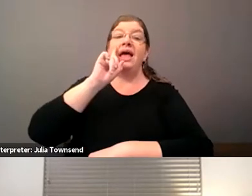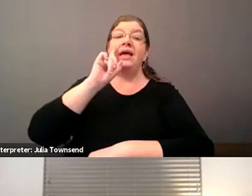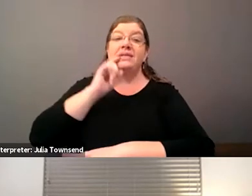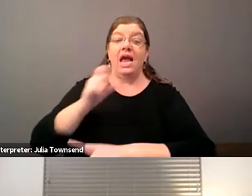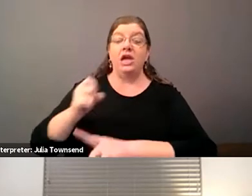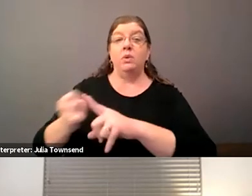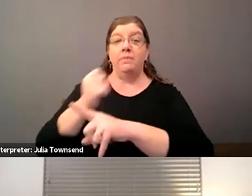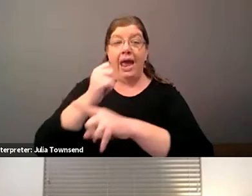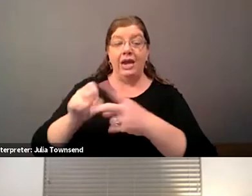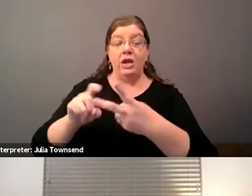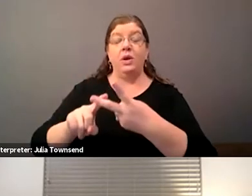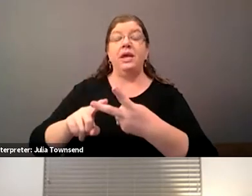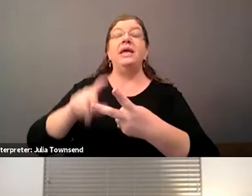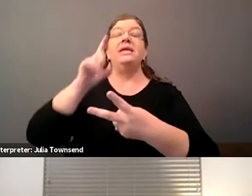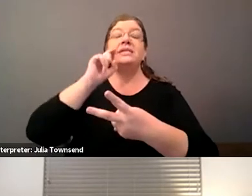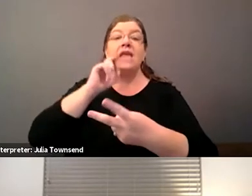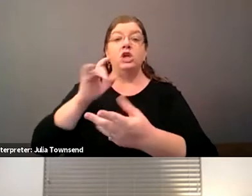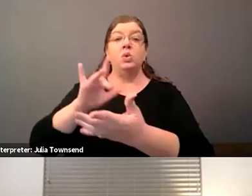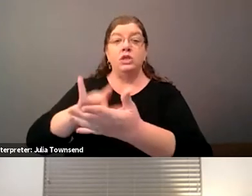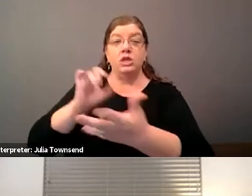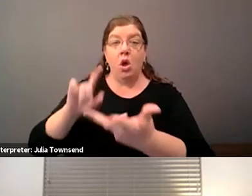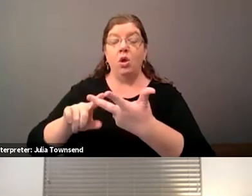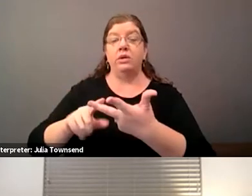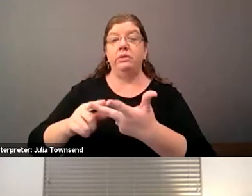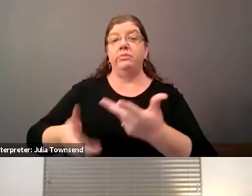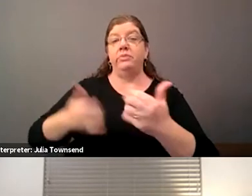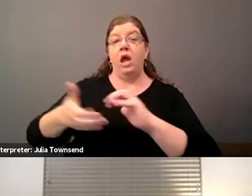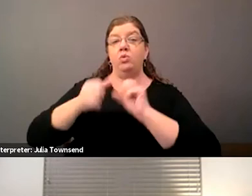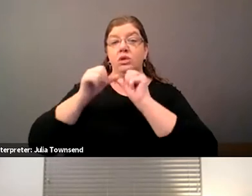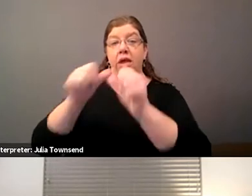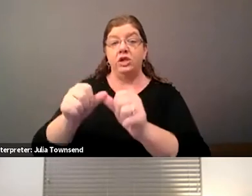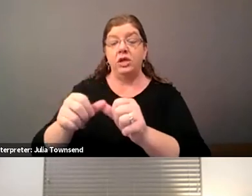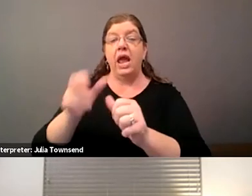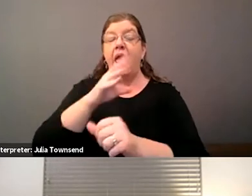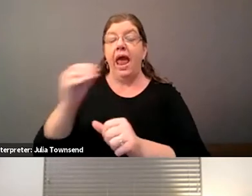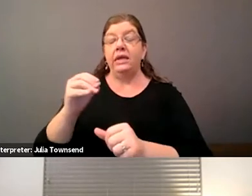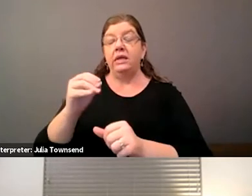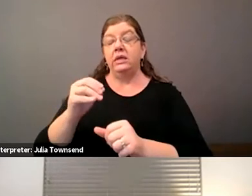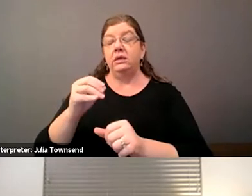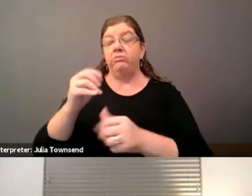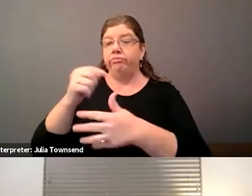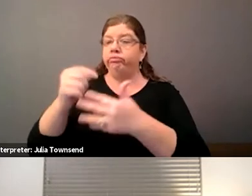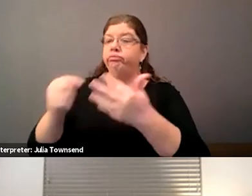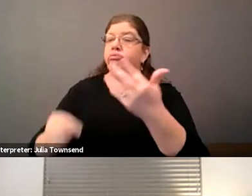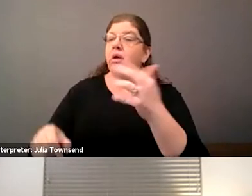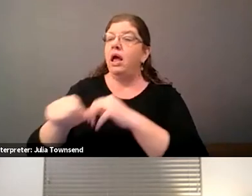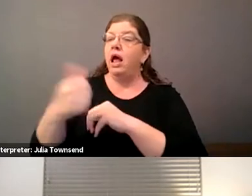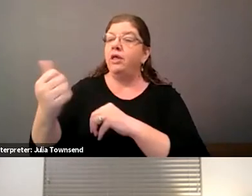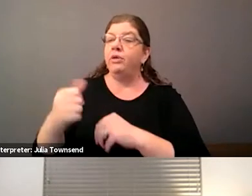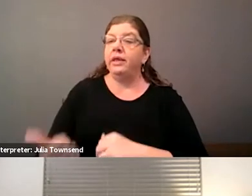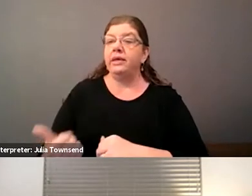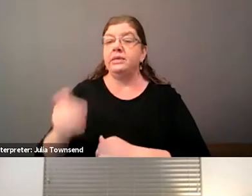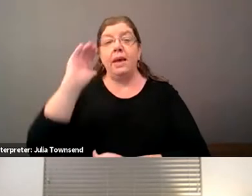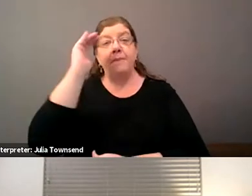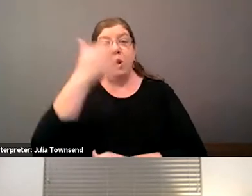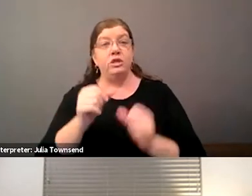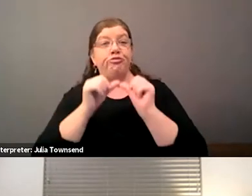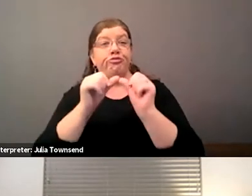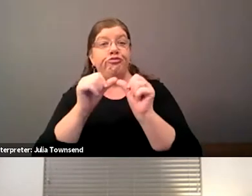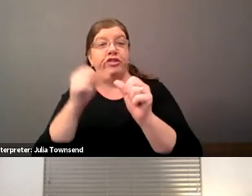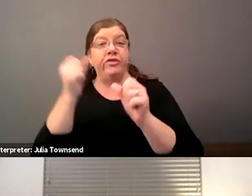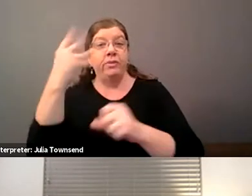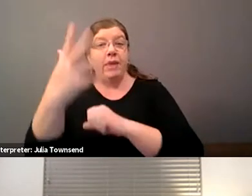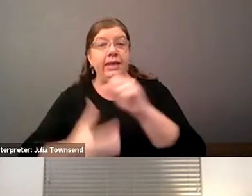negligent supervision hiring and retention and a quote among other things apparently this went on for many